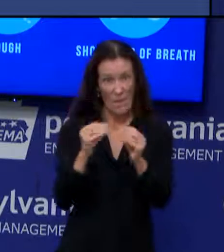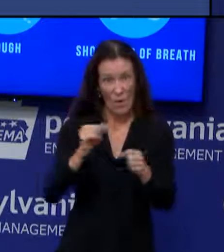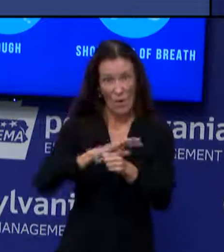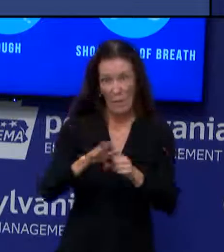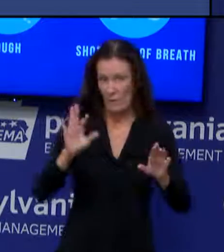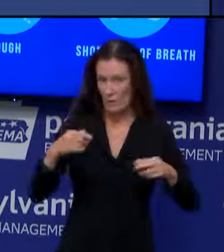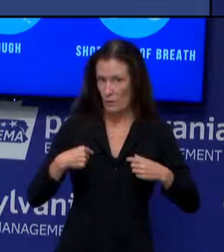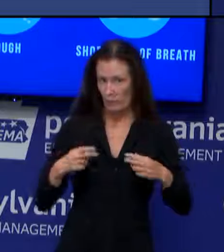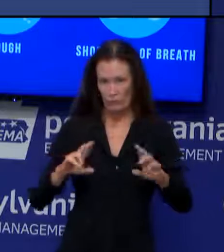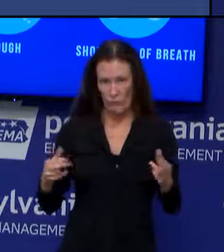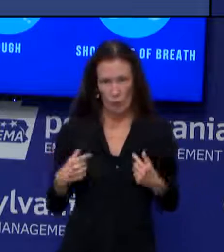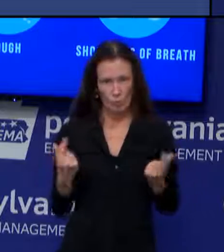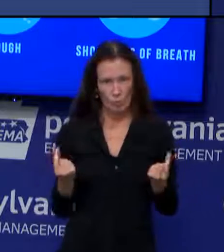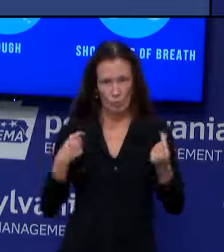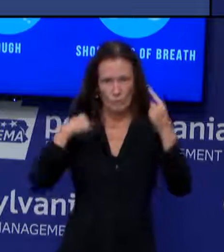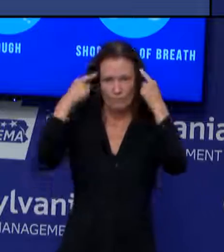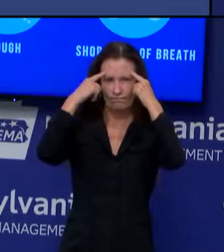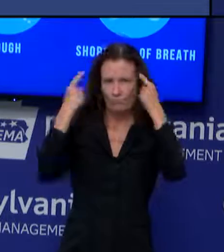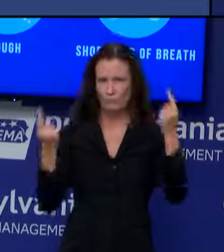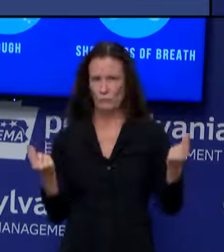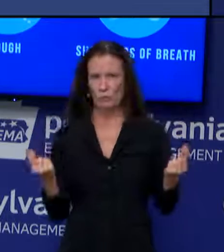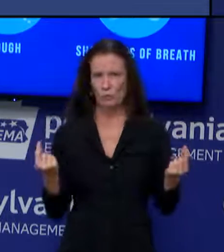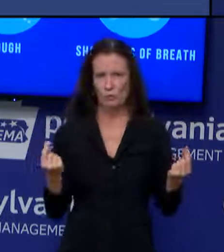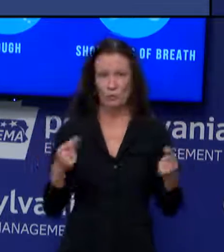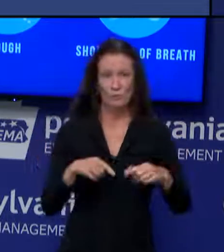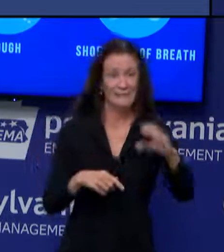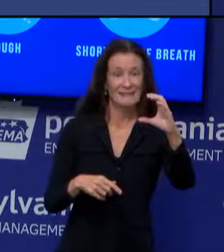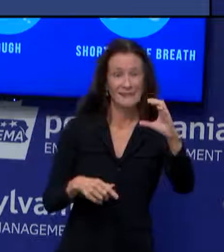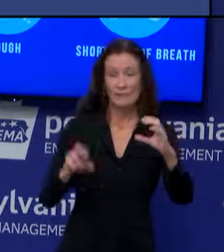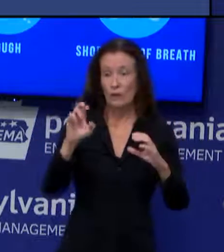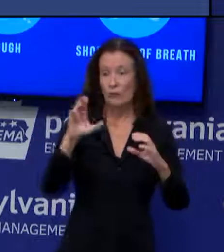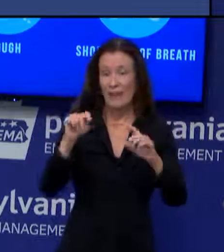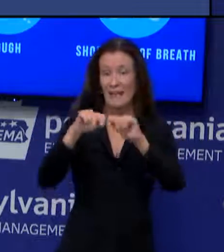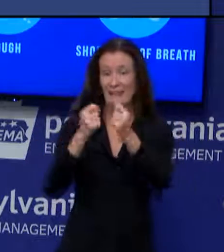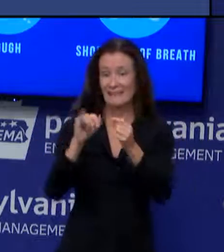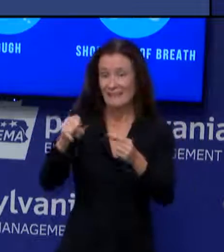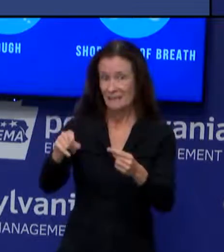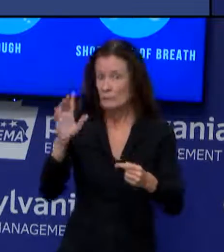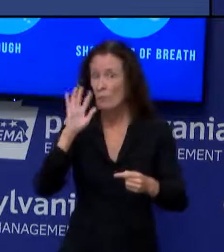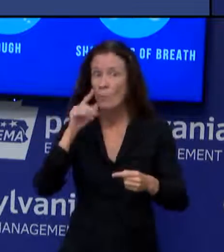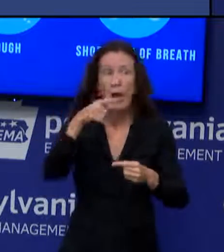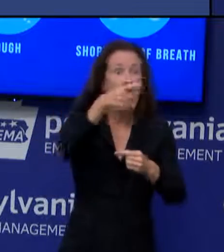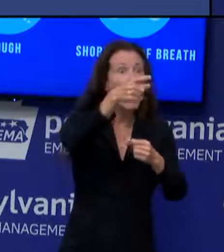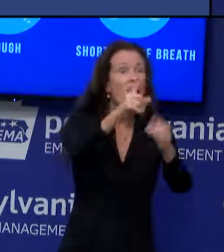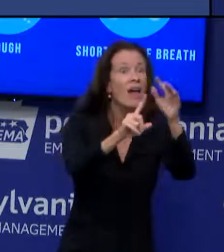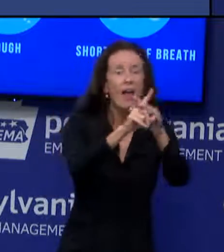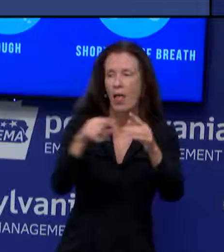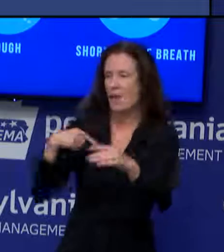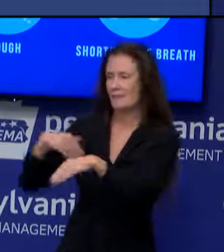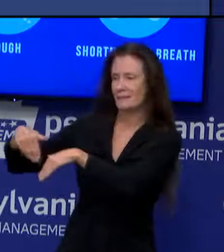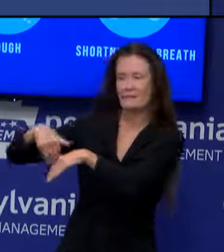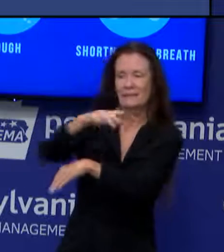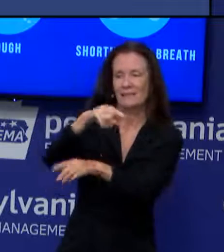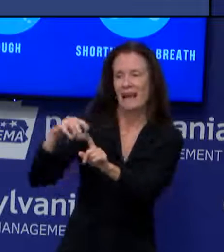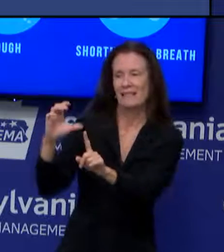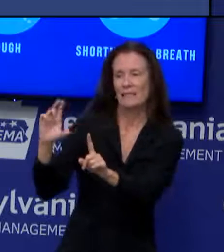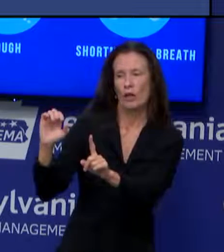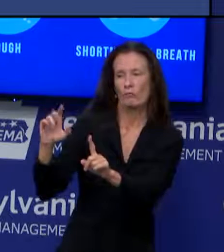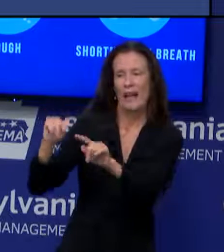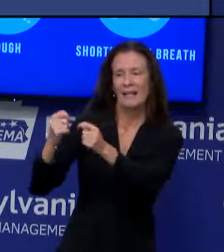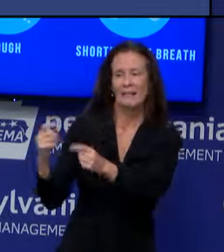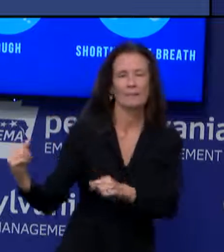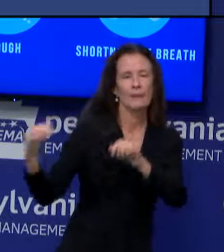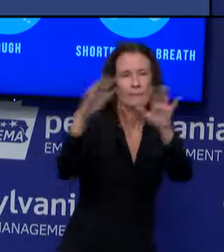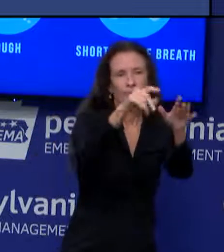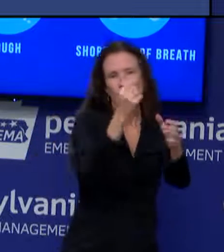further C-REACT teams go out when we deem it's necessary because of spread. Have you seen evidence to support that those mitigation efforts